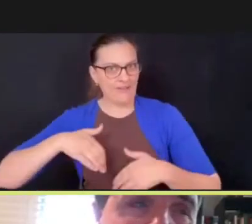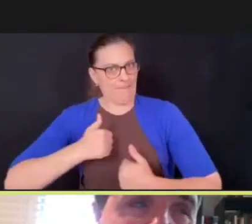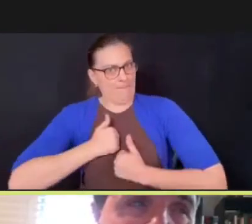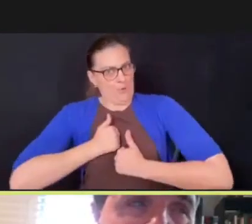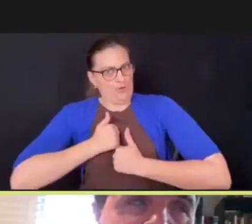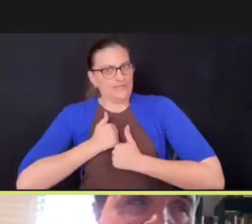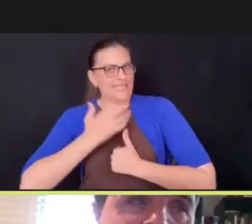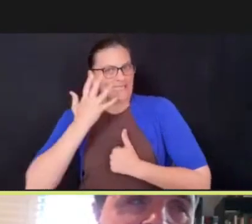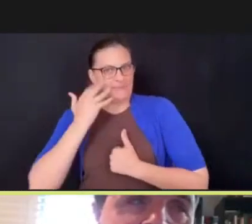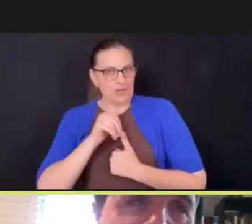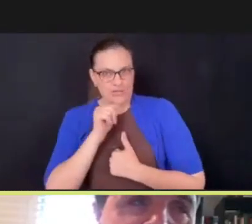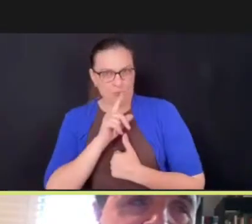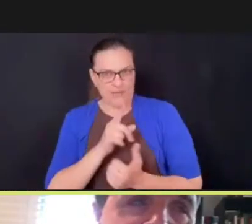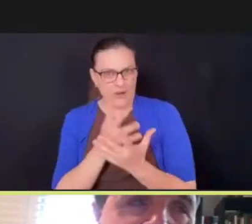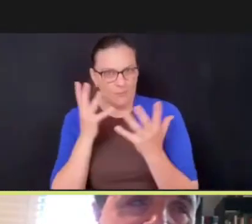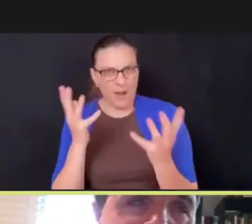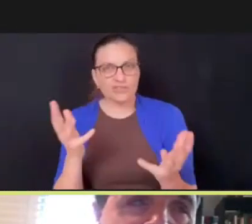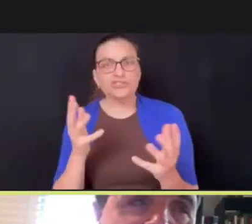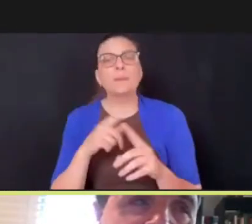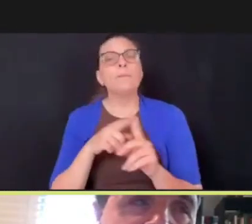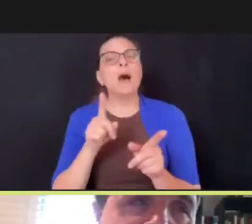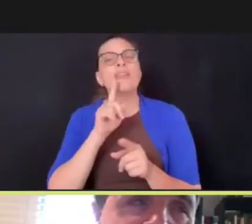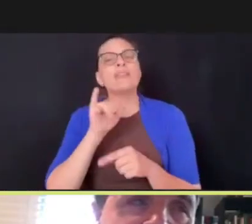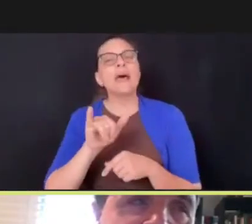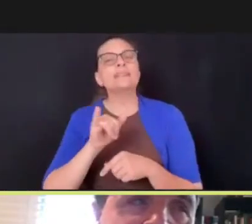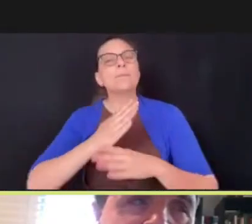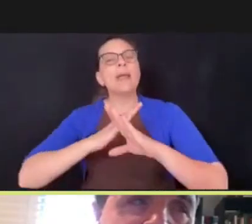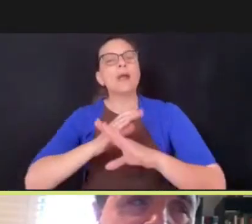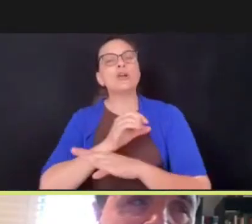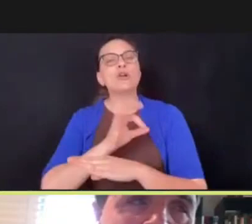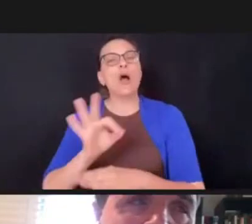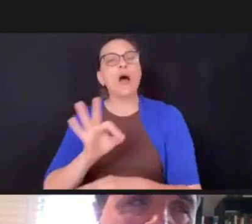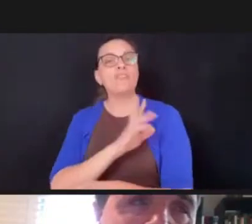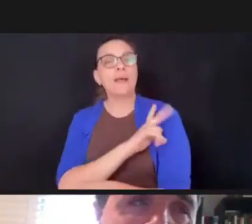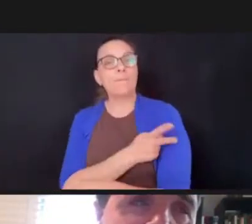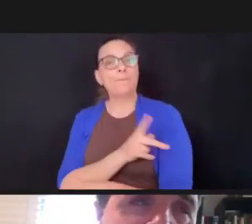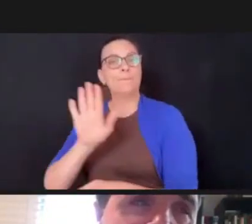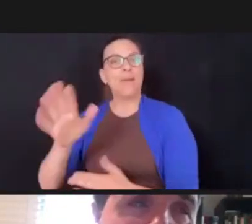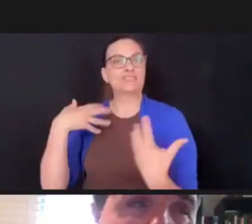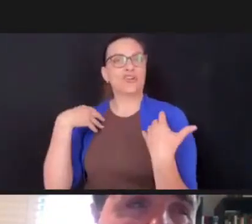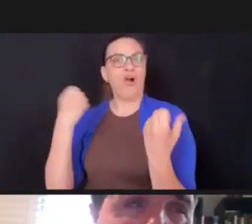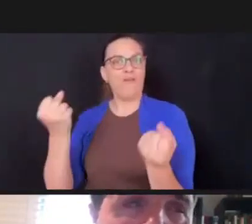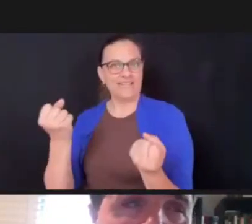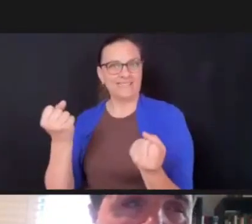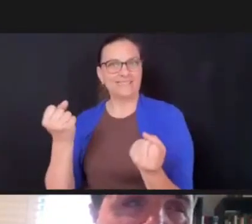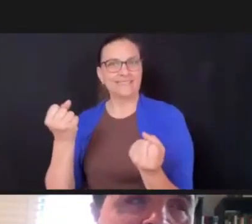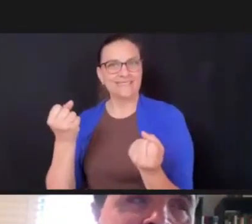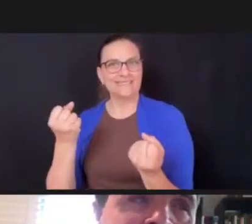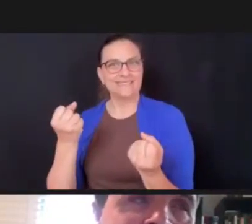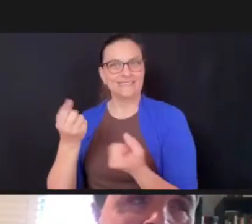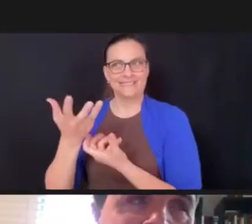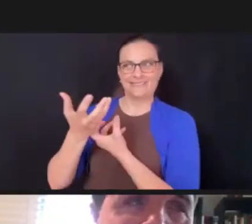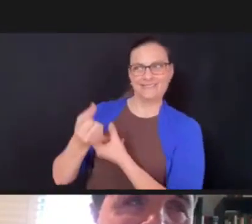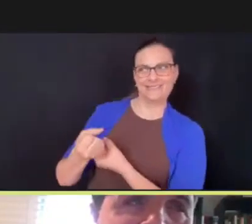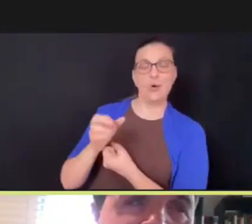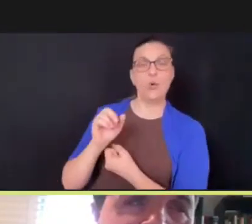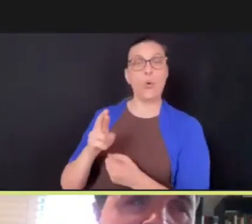much is a barrier of kind of patient confidence or client